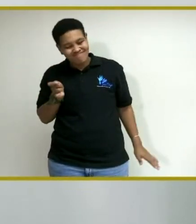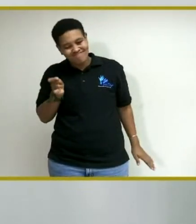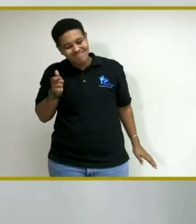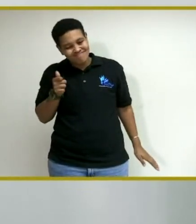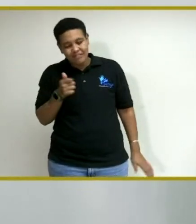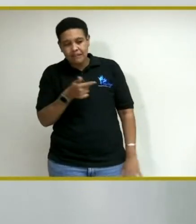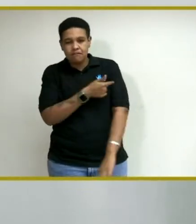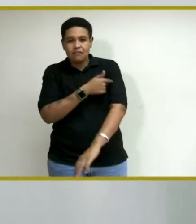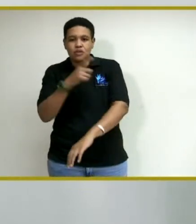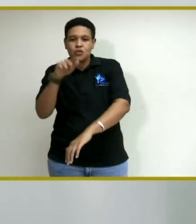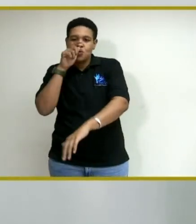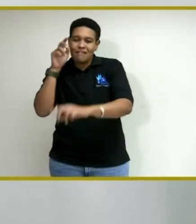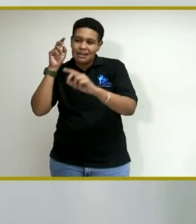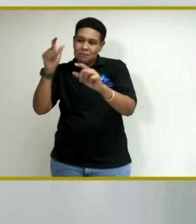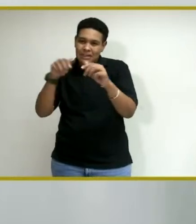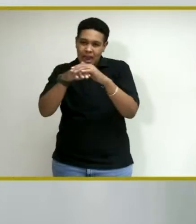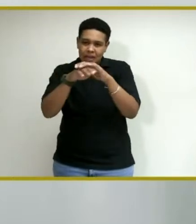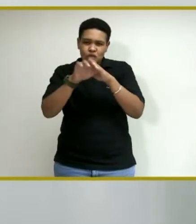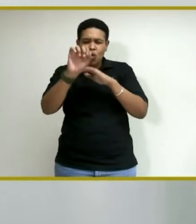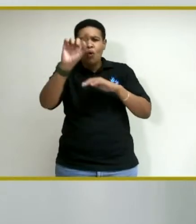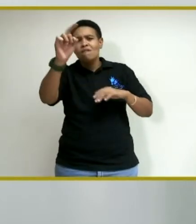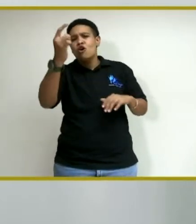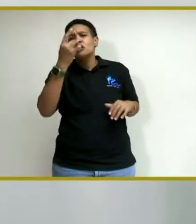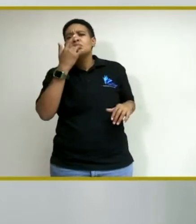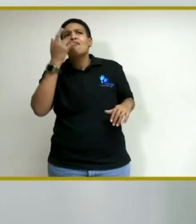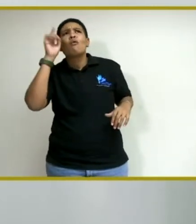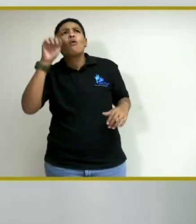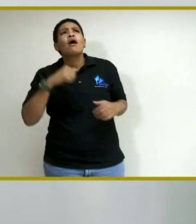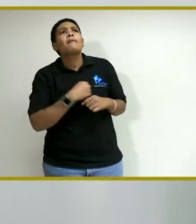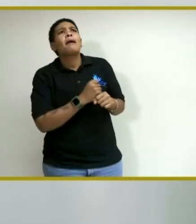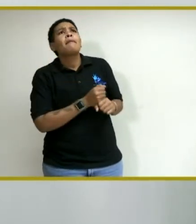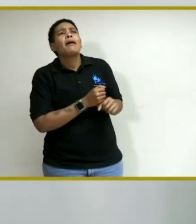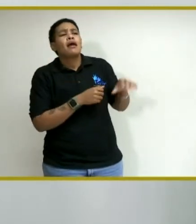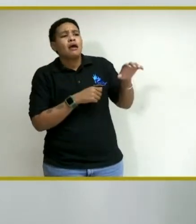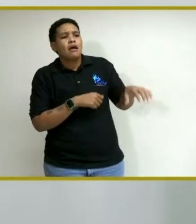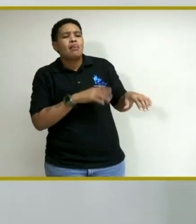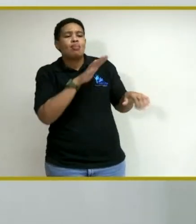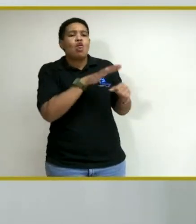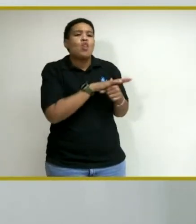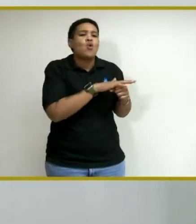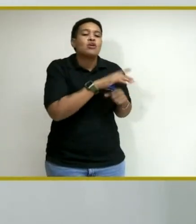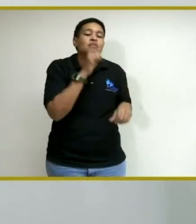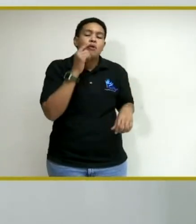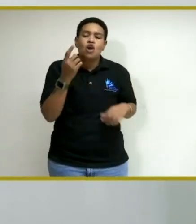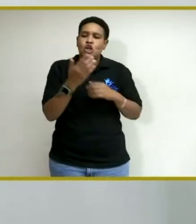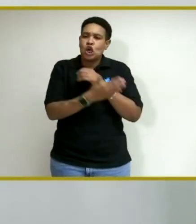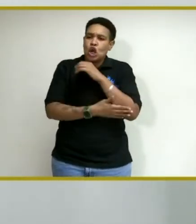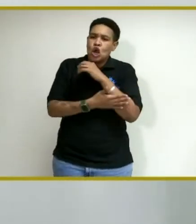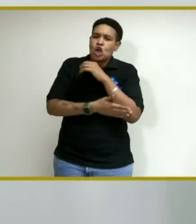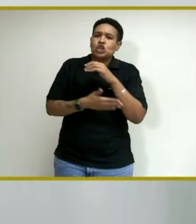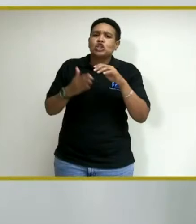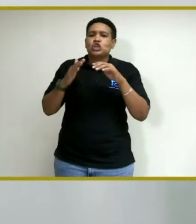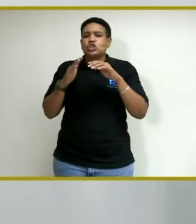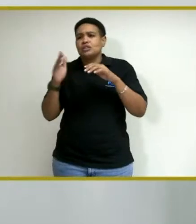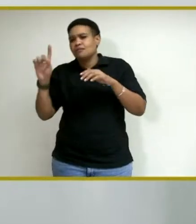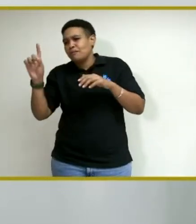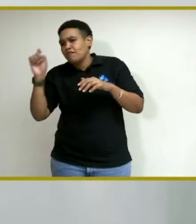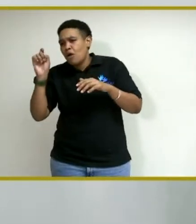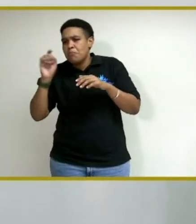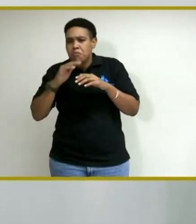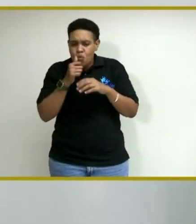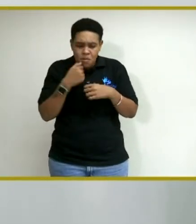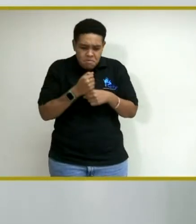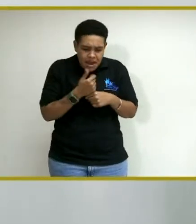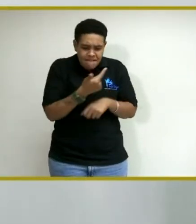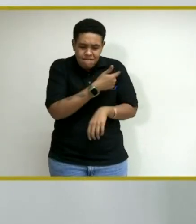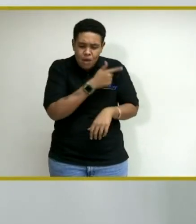access or first preference because of where production facilities are, because of the nationalities of the manufacturers, and so on. And